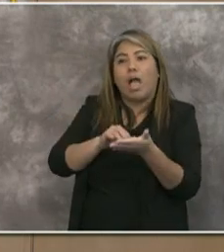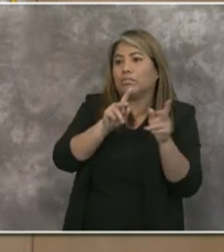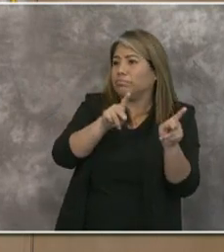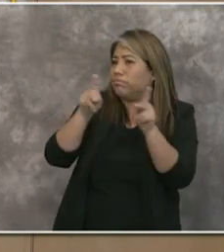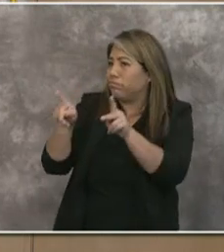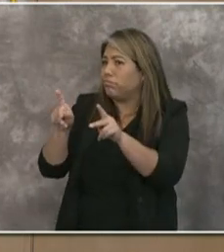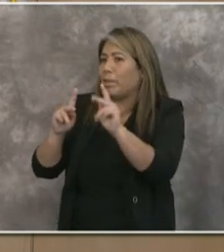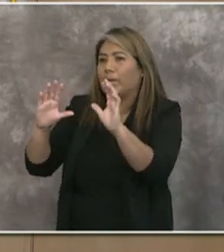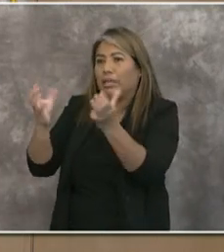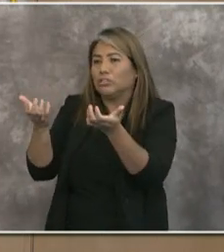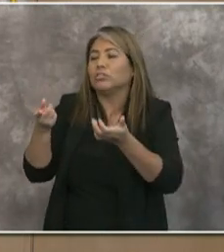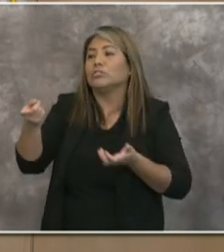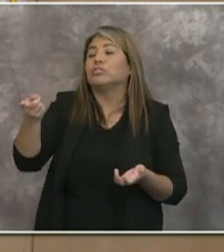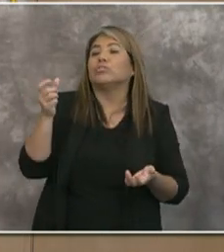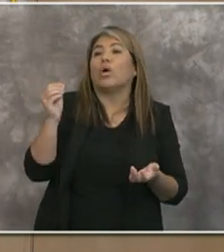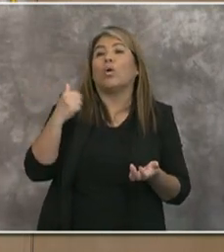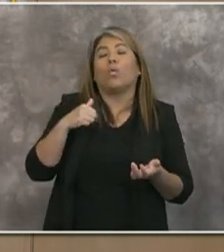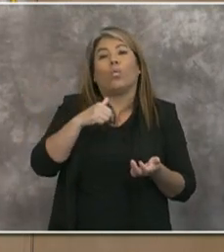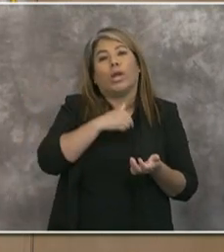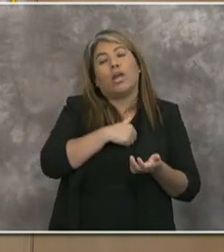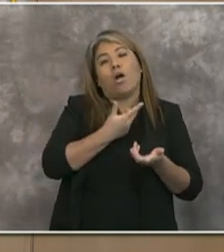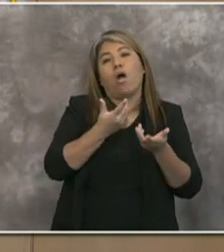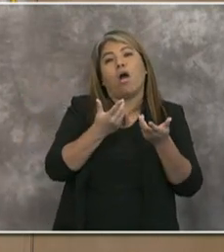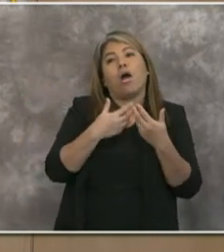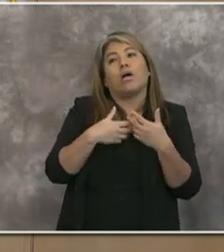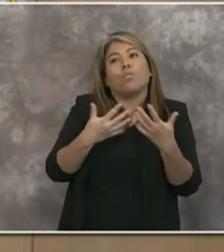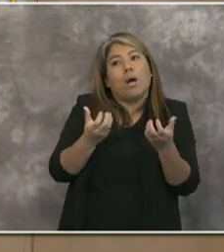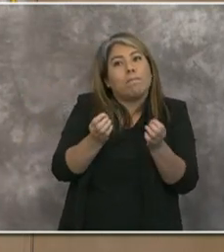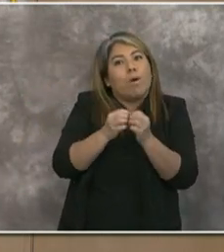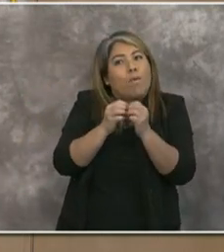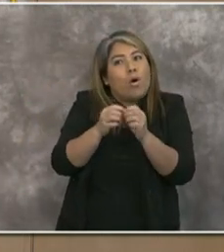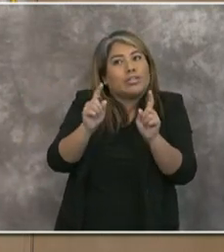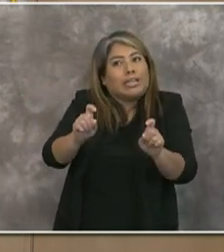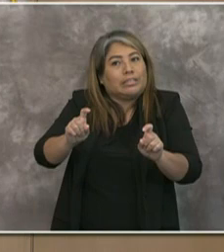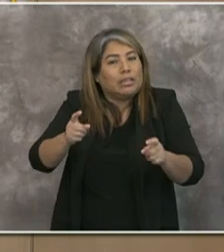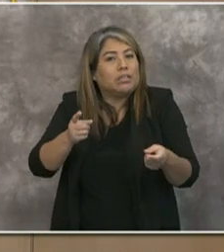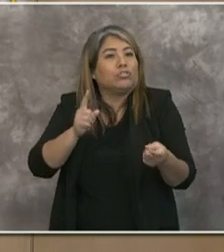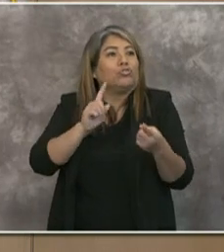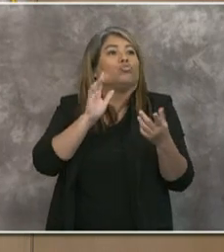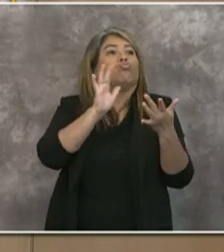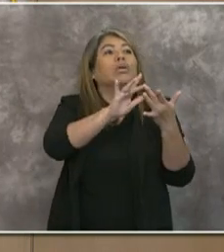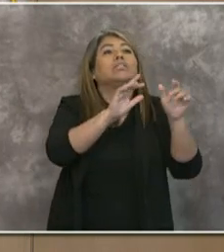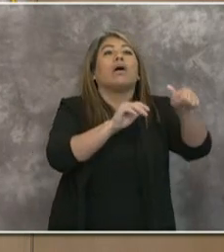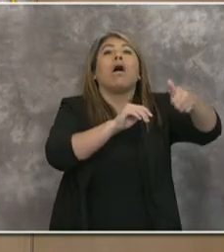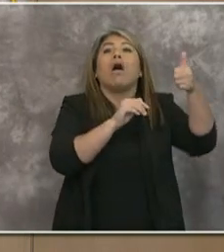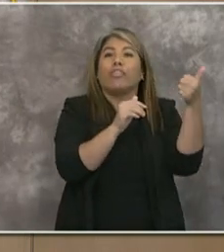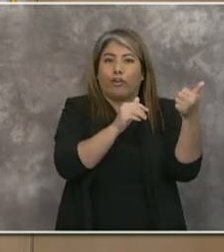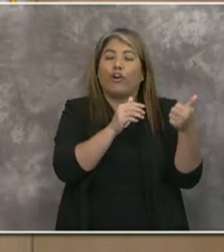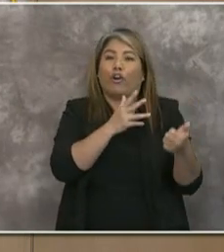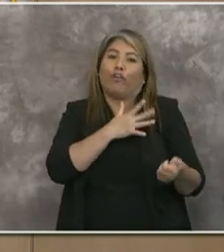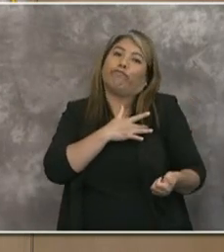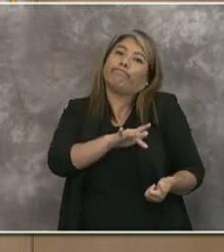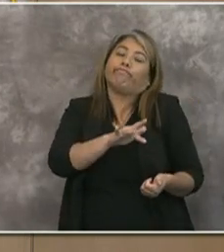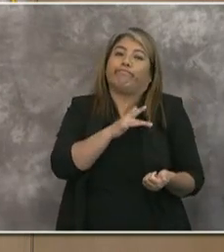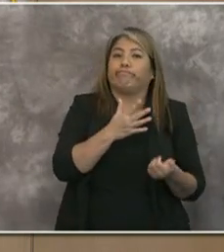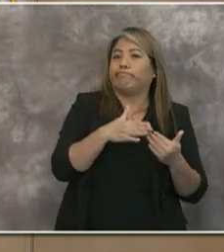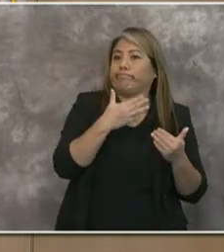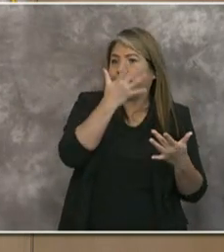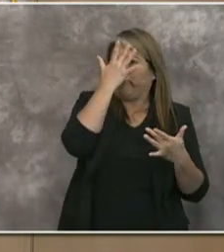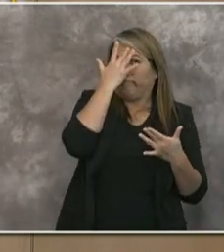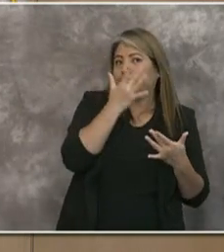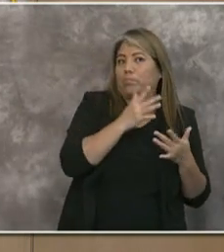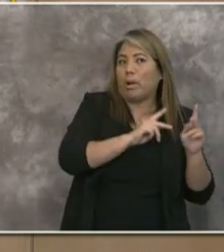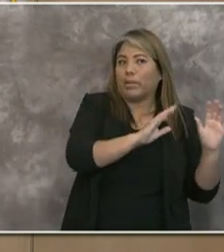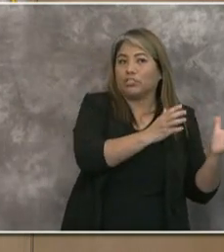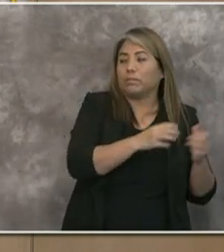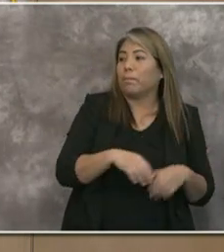are extending our testing capabilities to reach other vulnerable populations. And Dr.